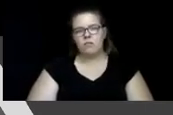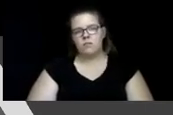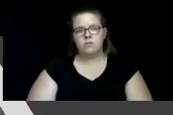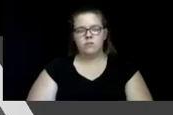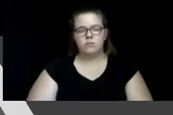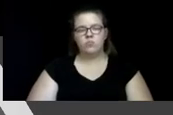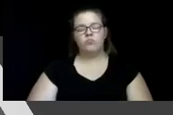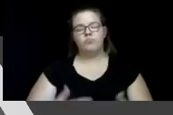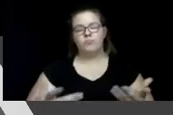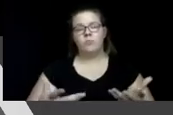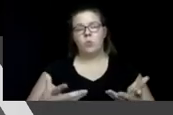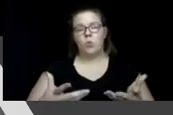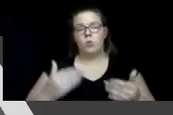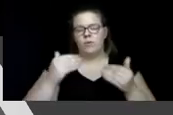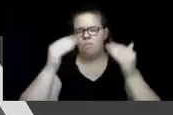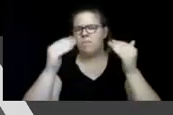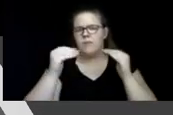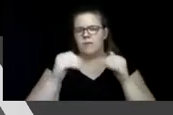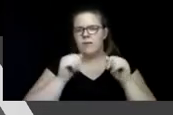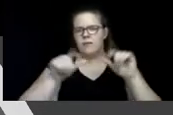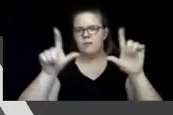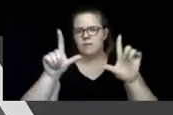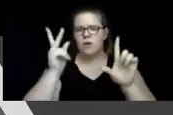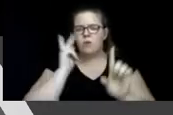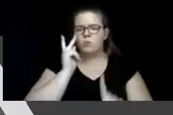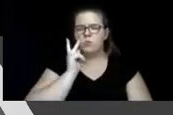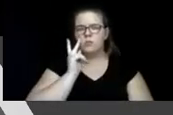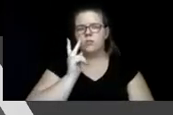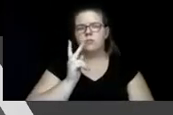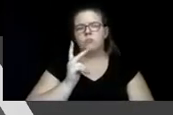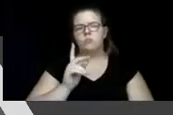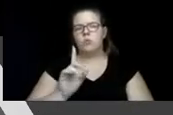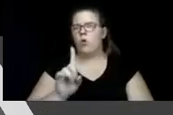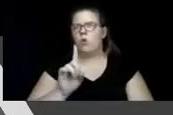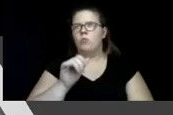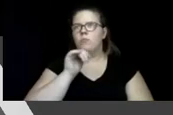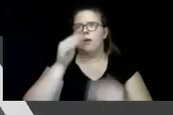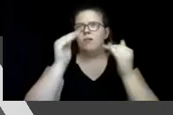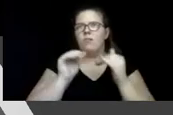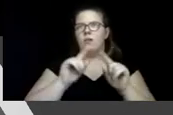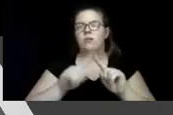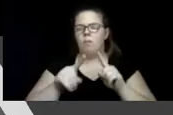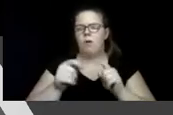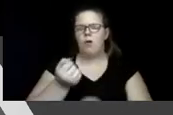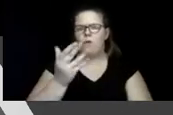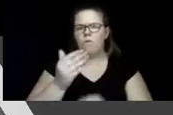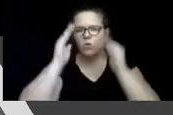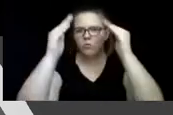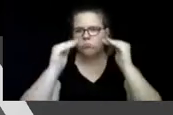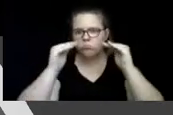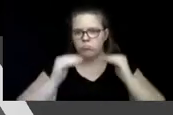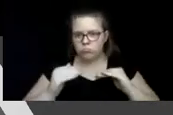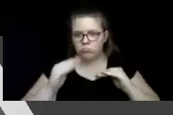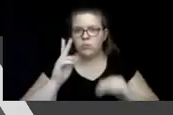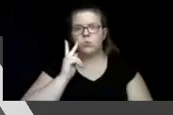So in the next slide, you're going to see where you have, well, not the next one. In a couple slides here, you're going to see where